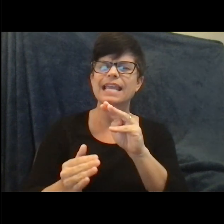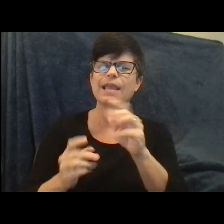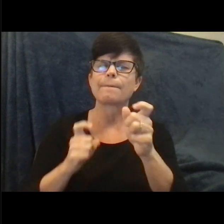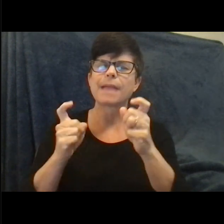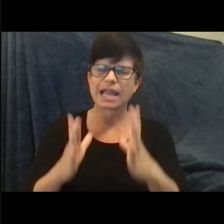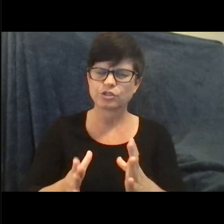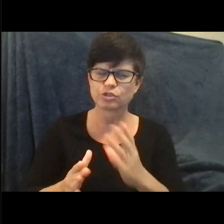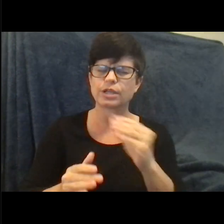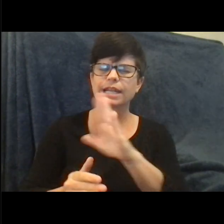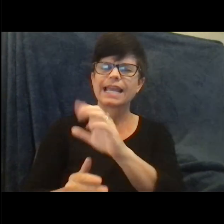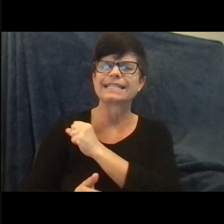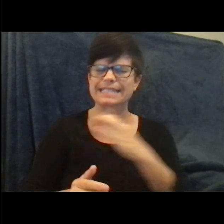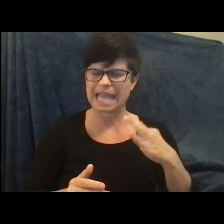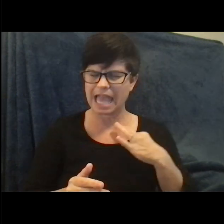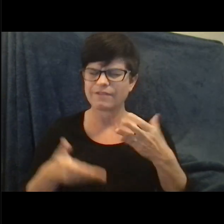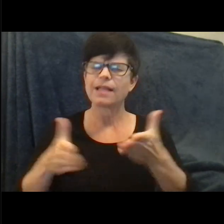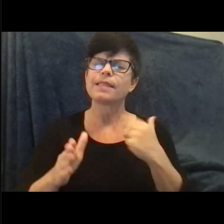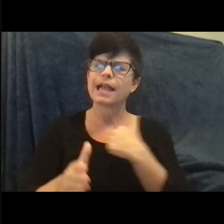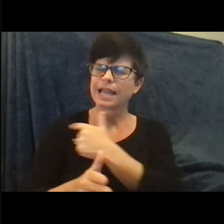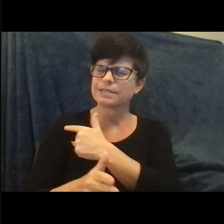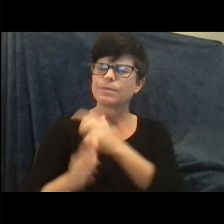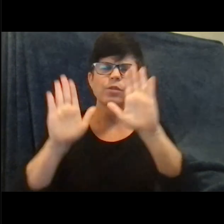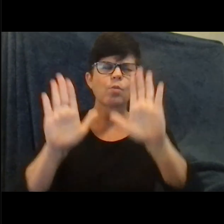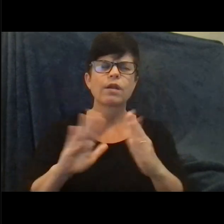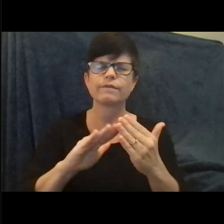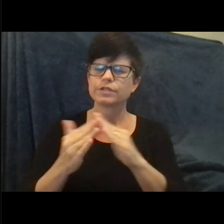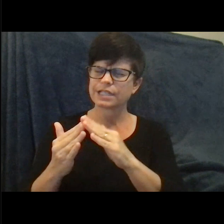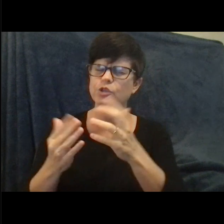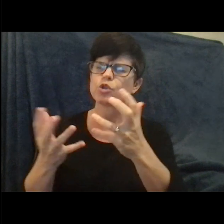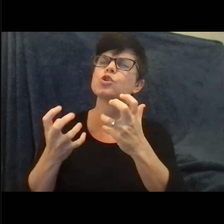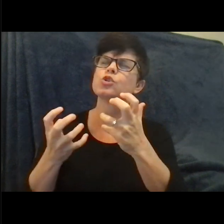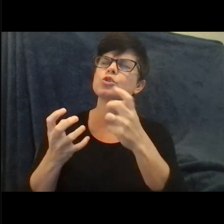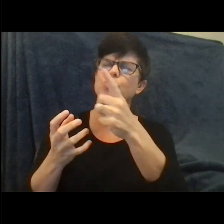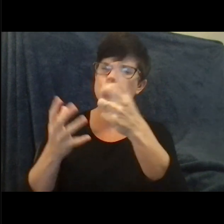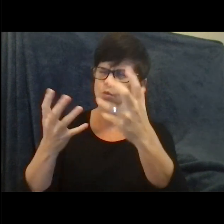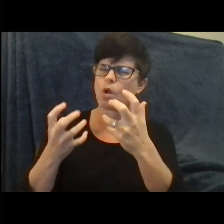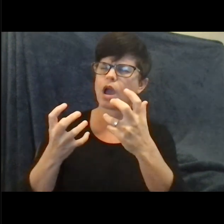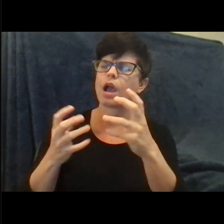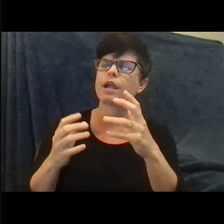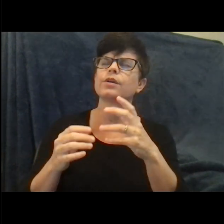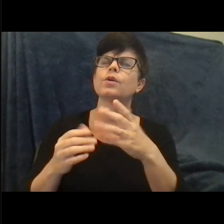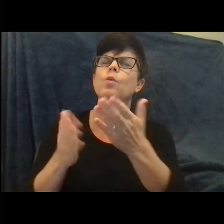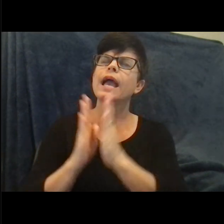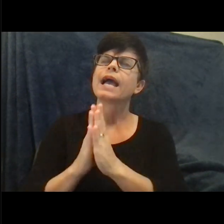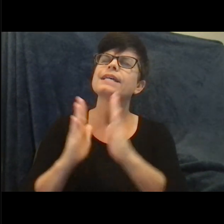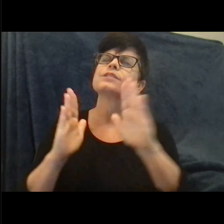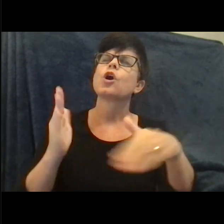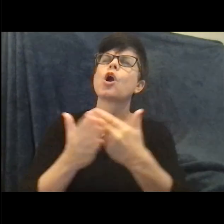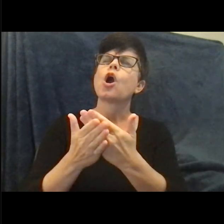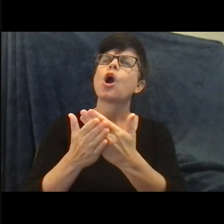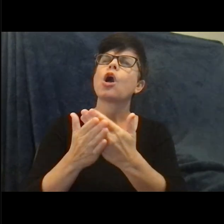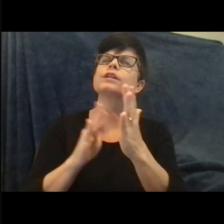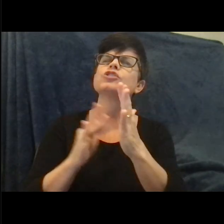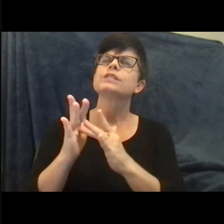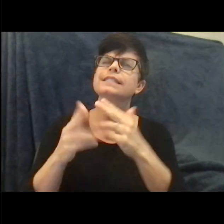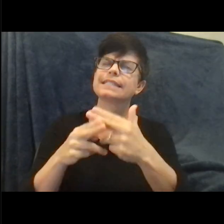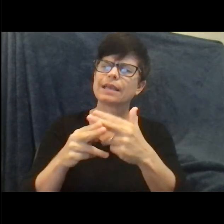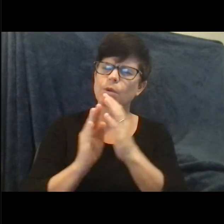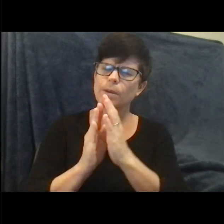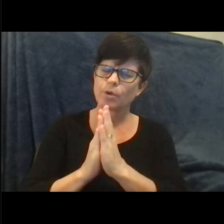city that you would have Boynton Beach to be. We ask it all in our Savior's name, we pray. Let every heart say